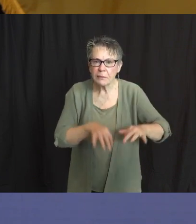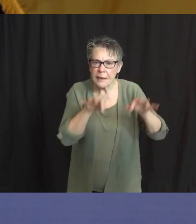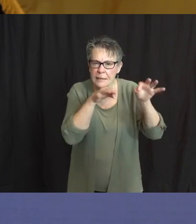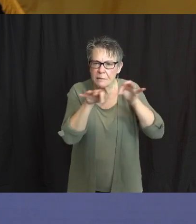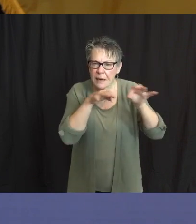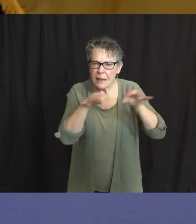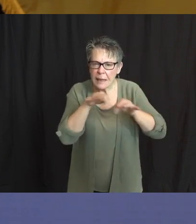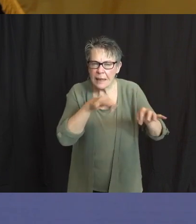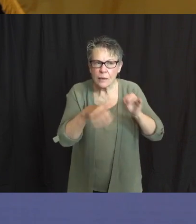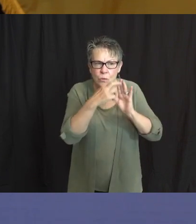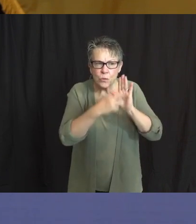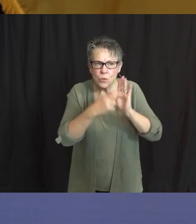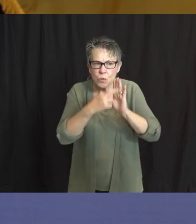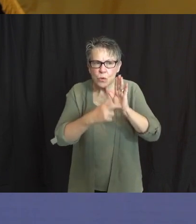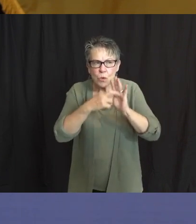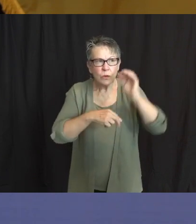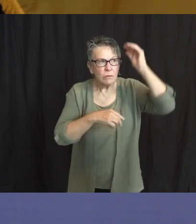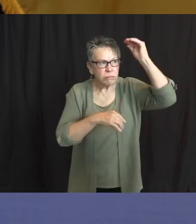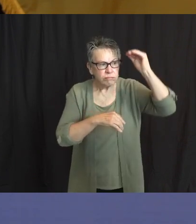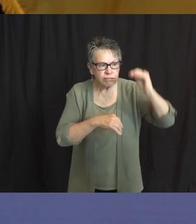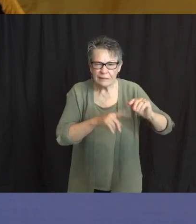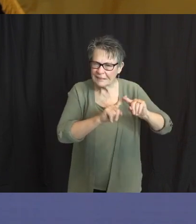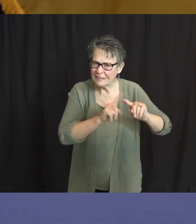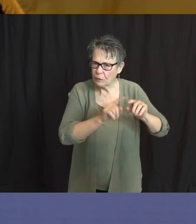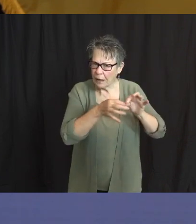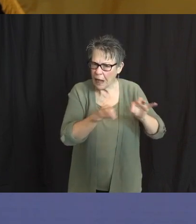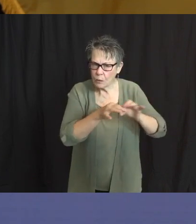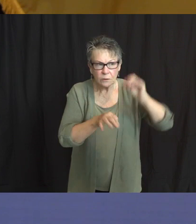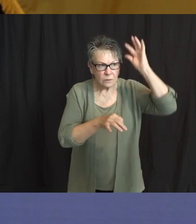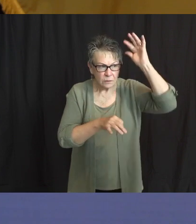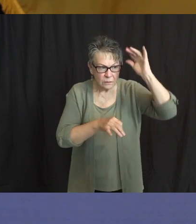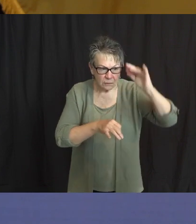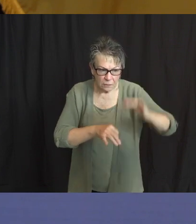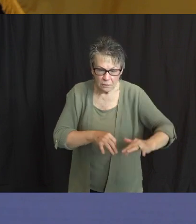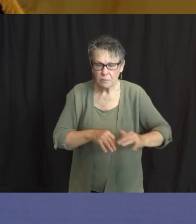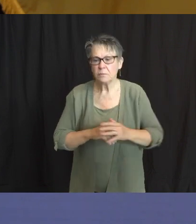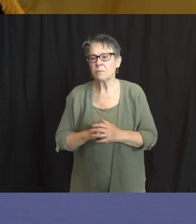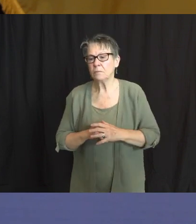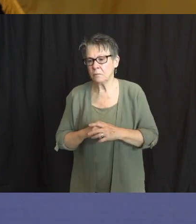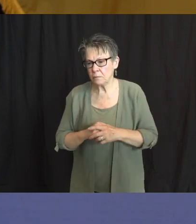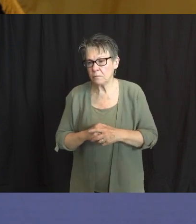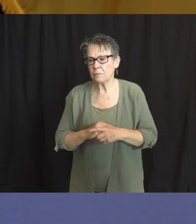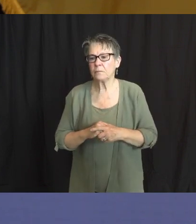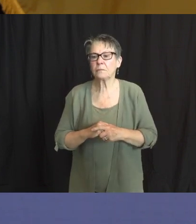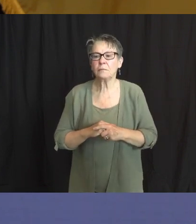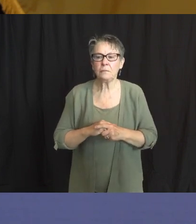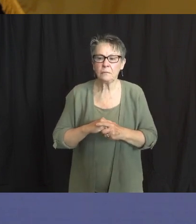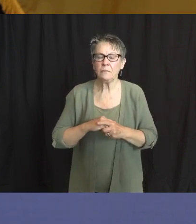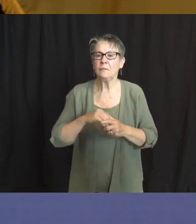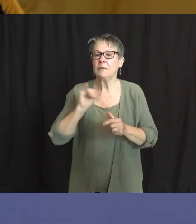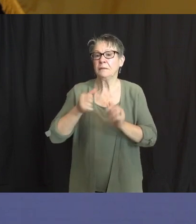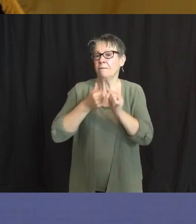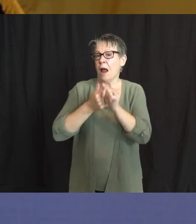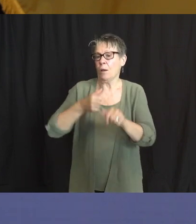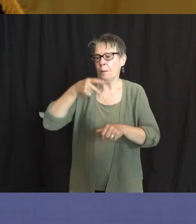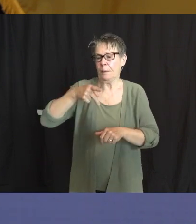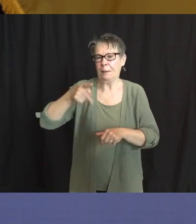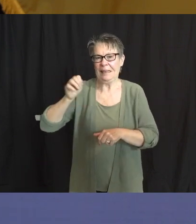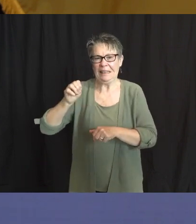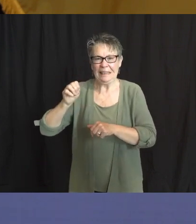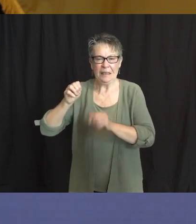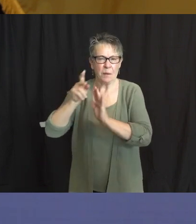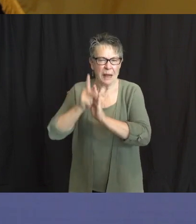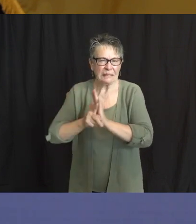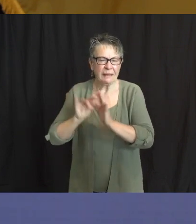person use of PPE. They should implement PPE policies that account for an adequacy